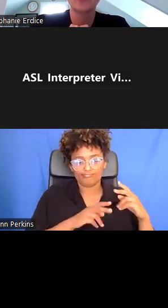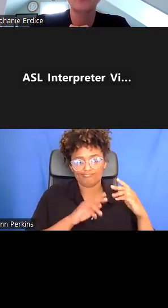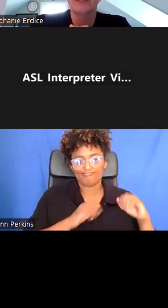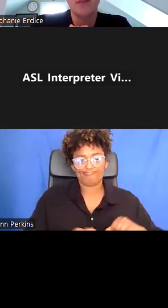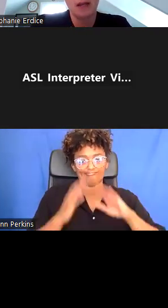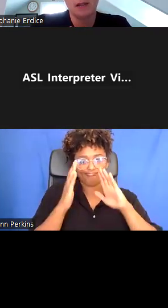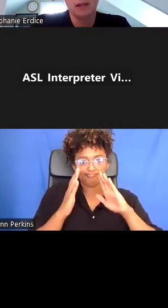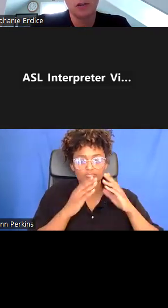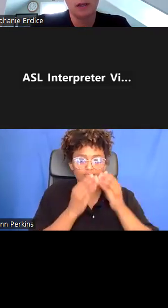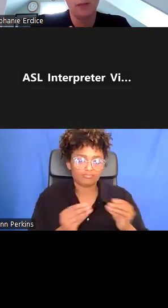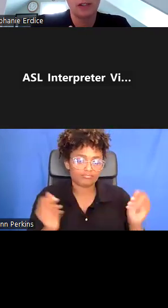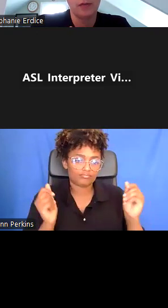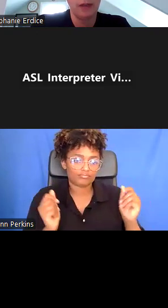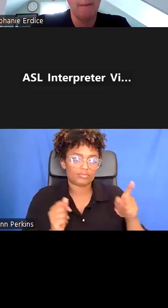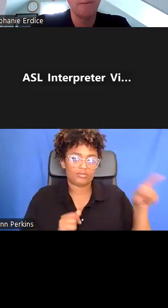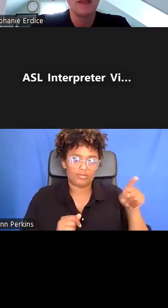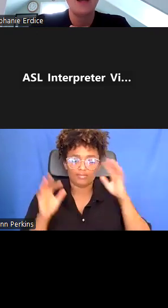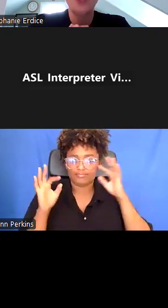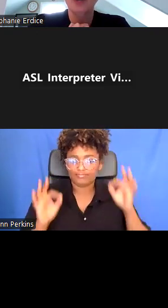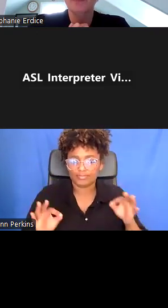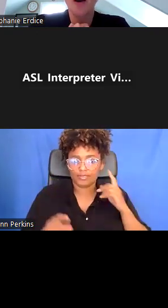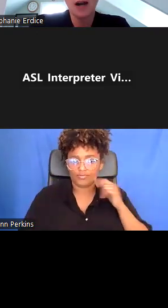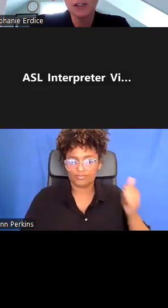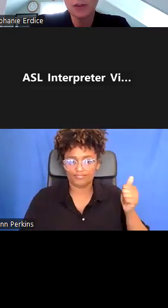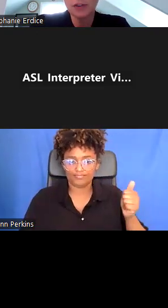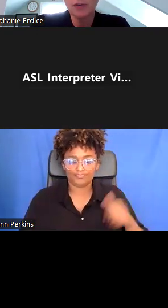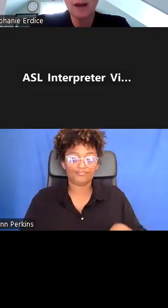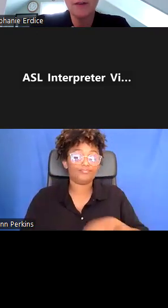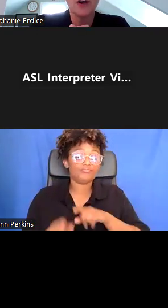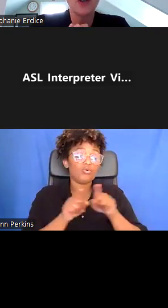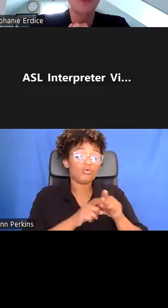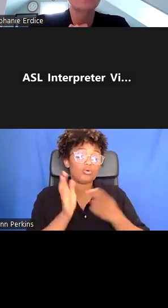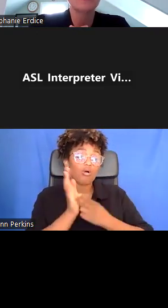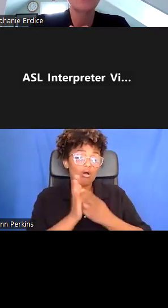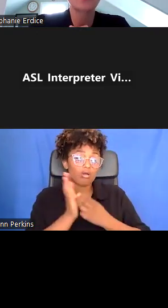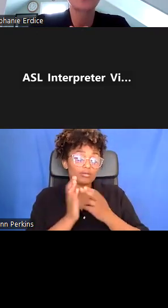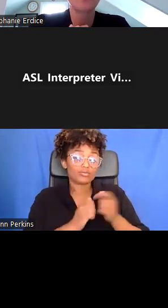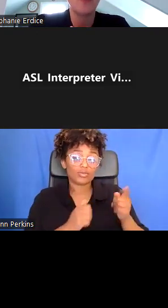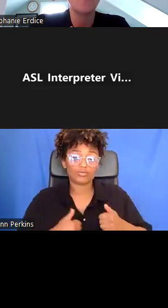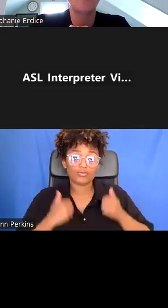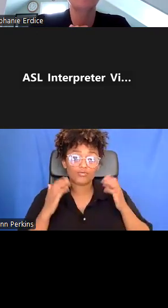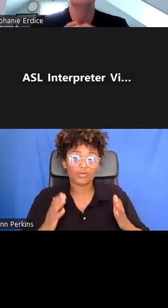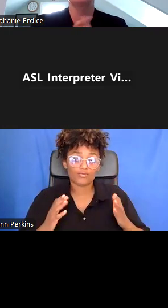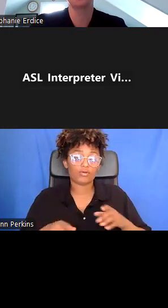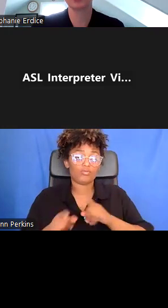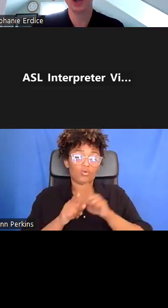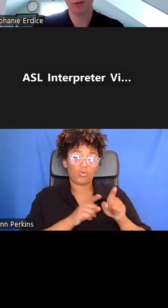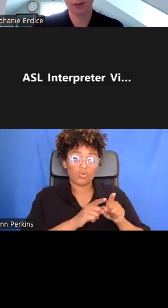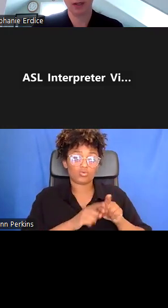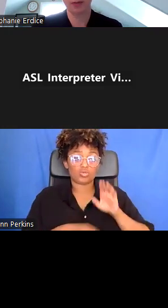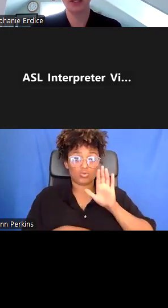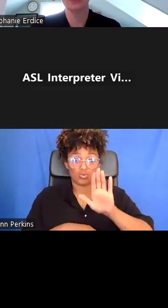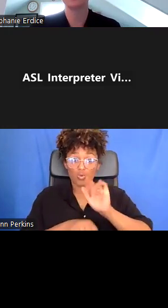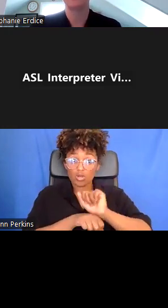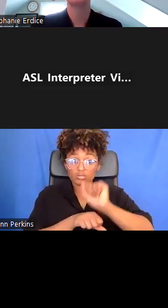that survivor so they can make the decisions that are best for them. You want to be honest with the survivor. You want to stay within your realm of your